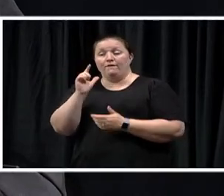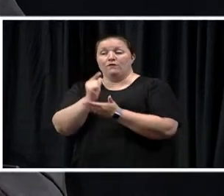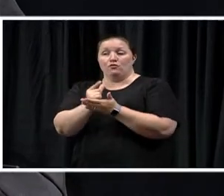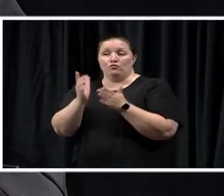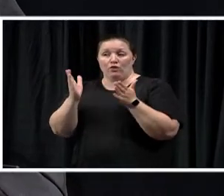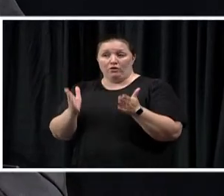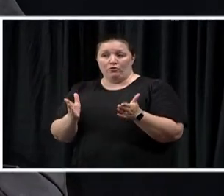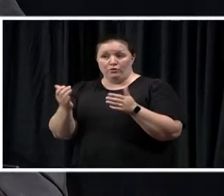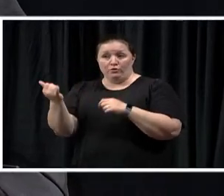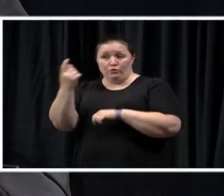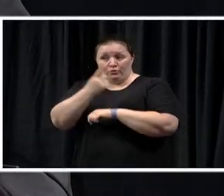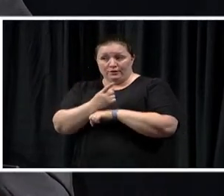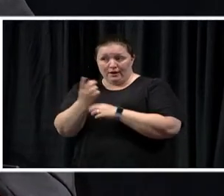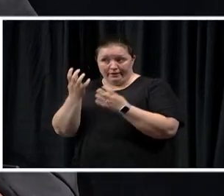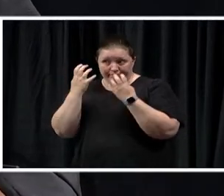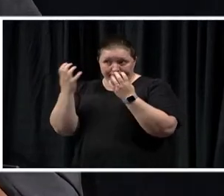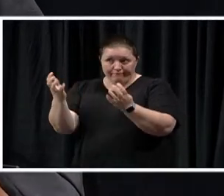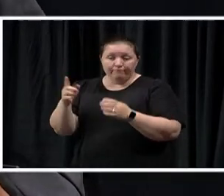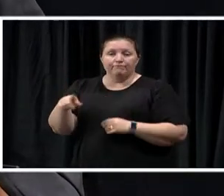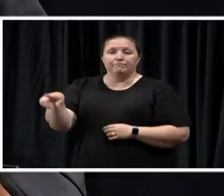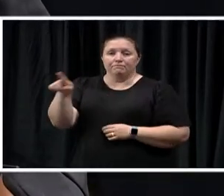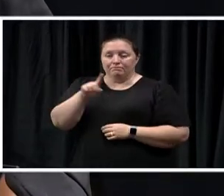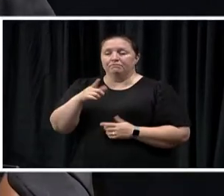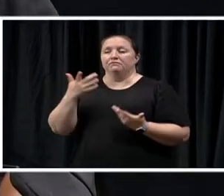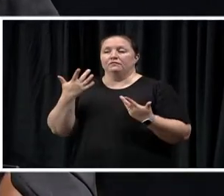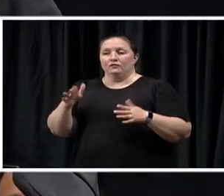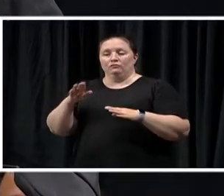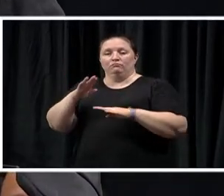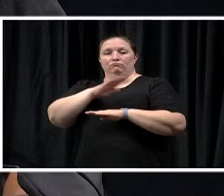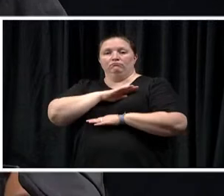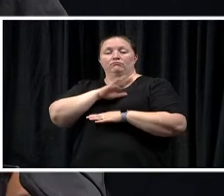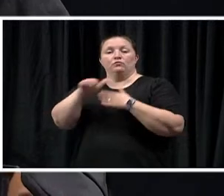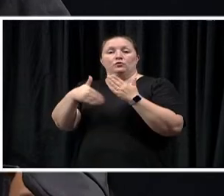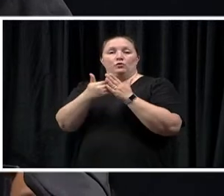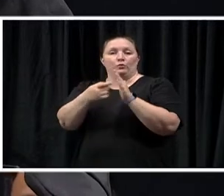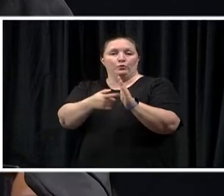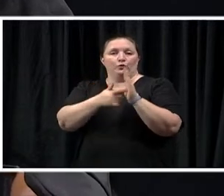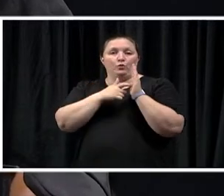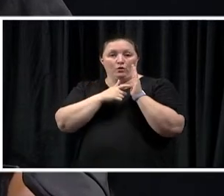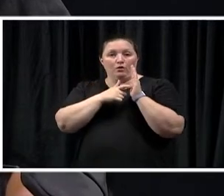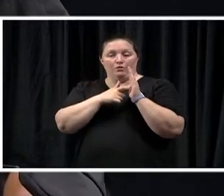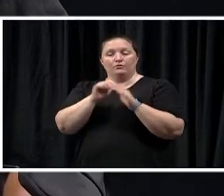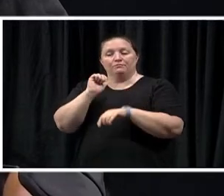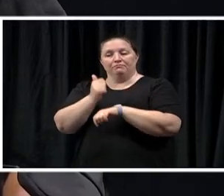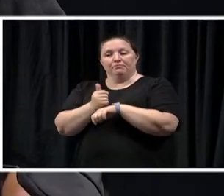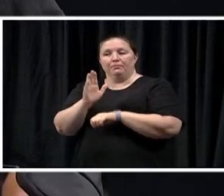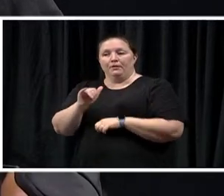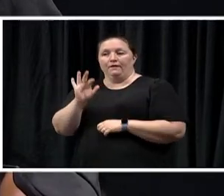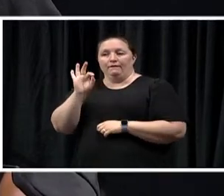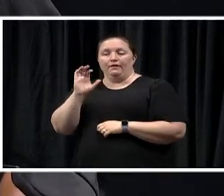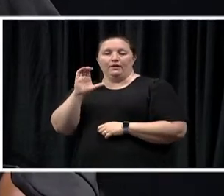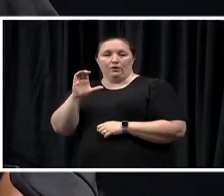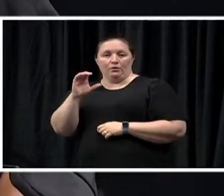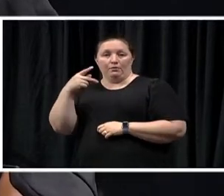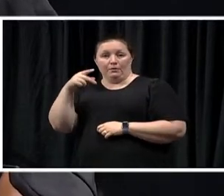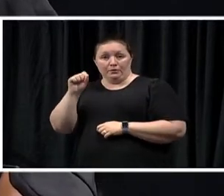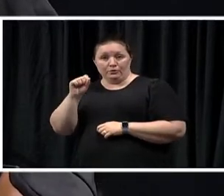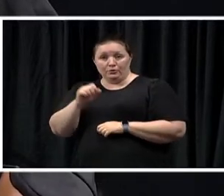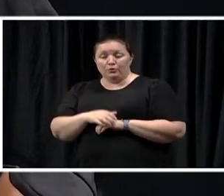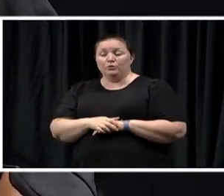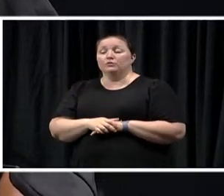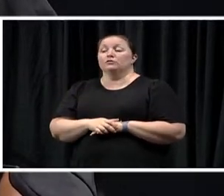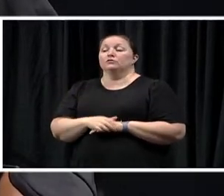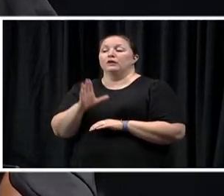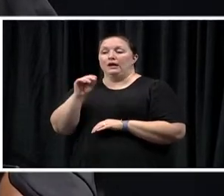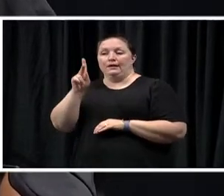High School graduates seated here today have met the criteria as set forth by the Fayette County Public Schools